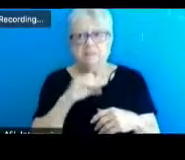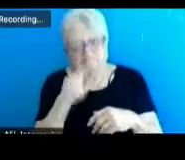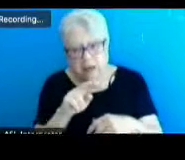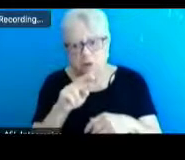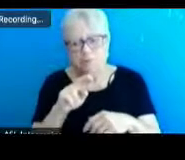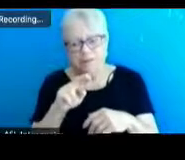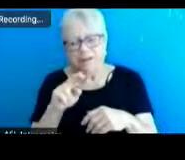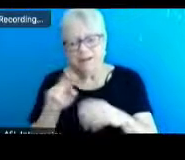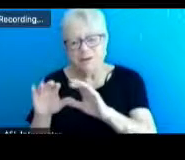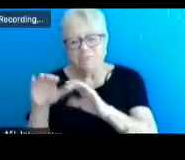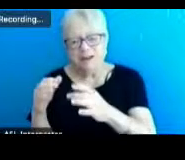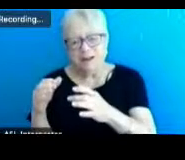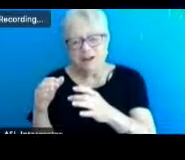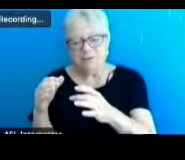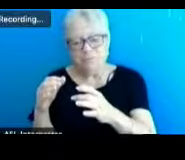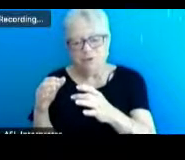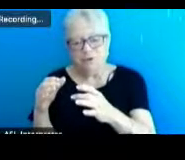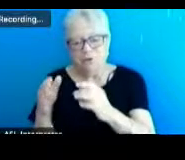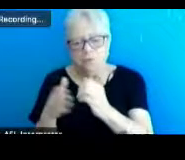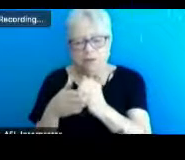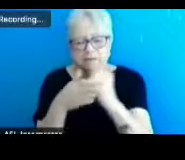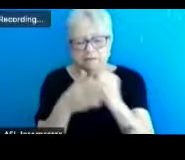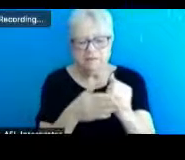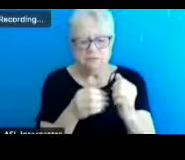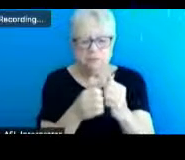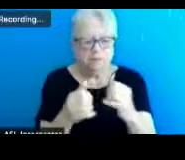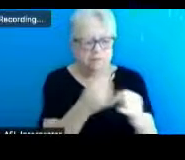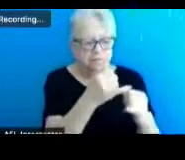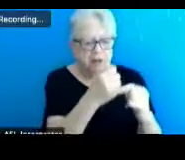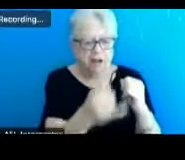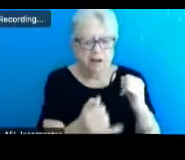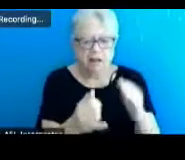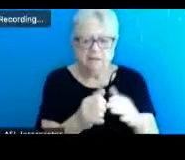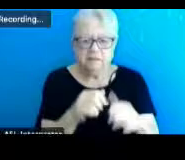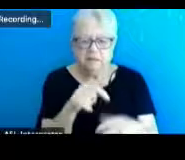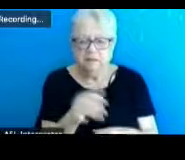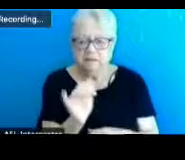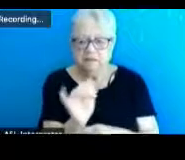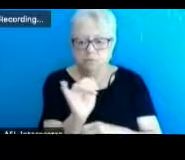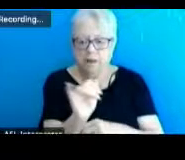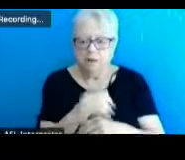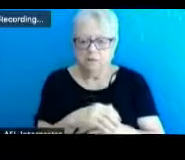to assist with finalizing this as well.